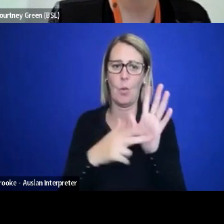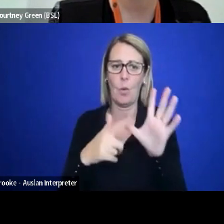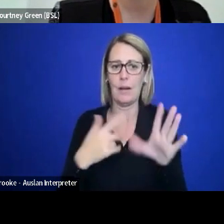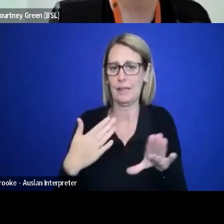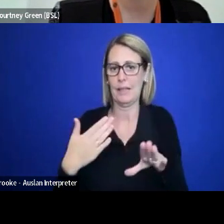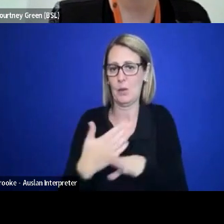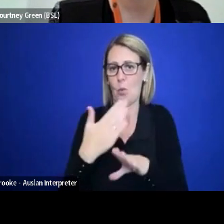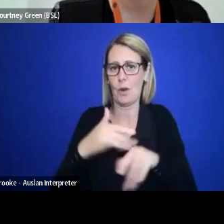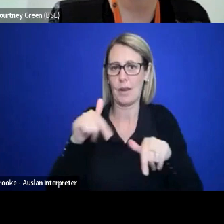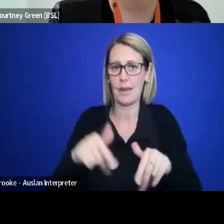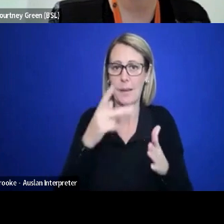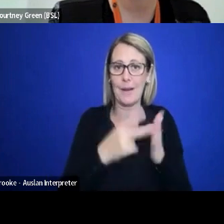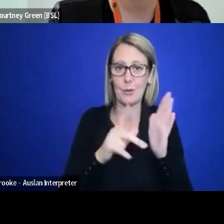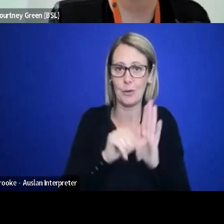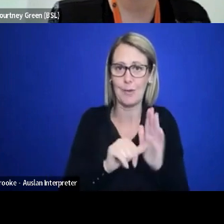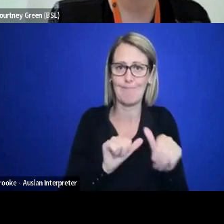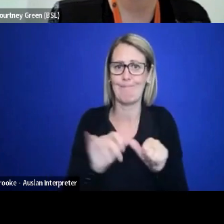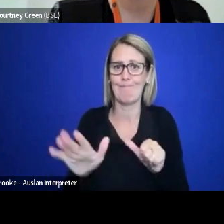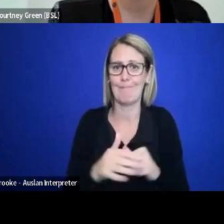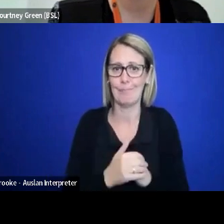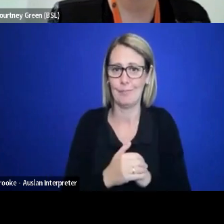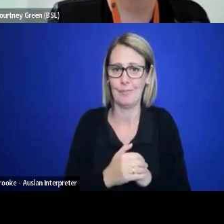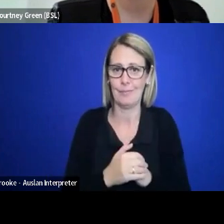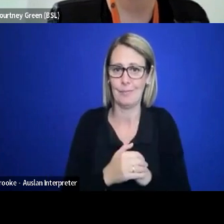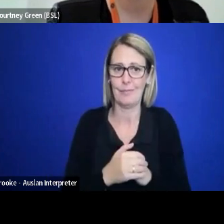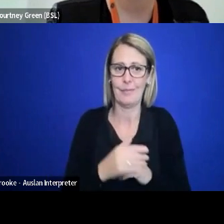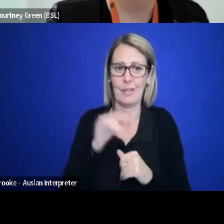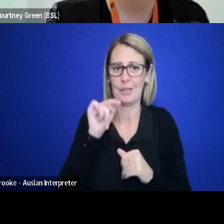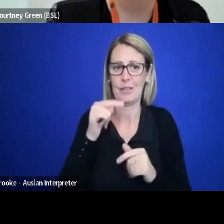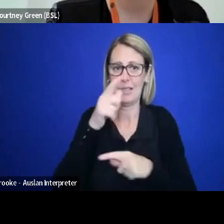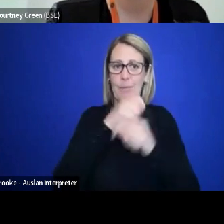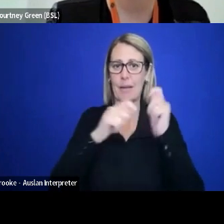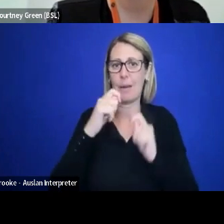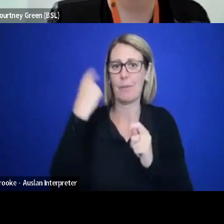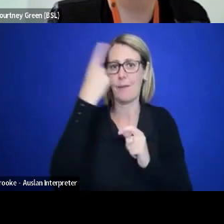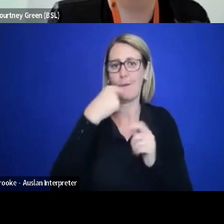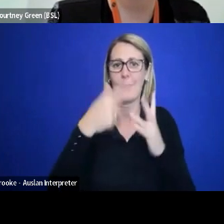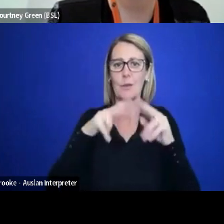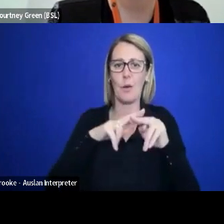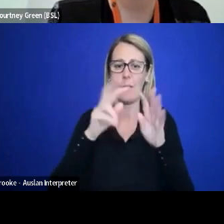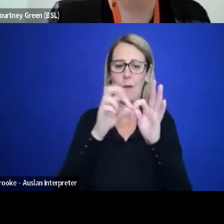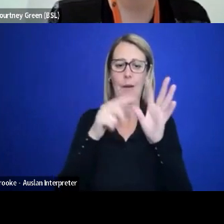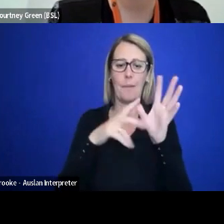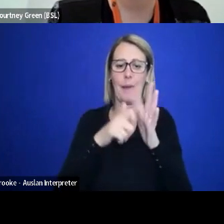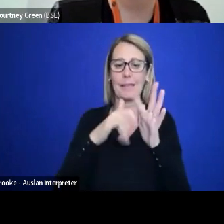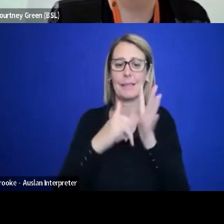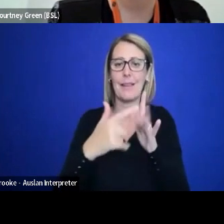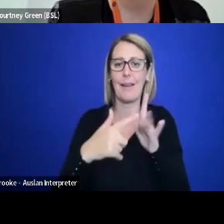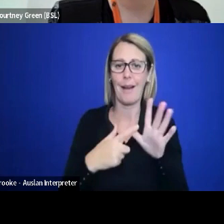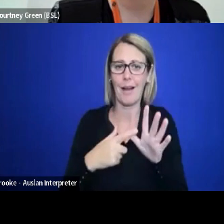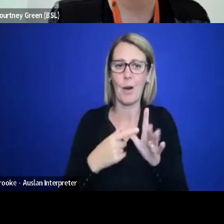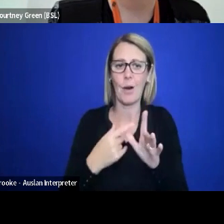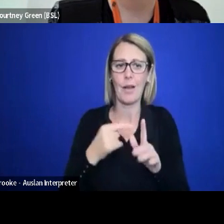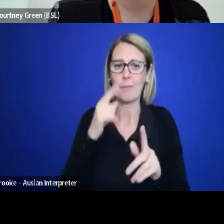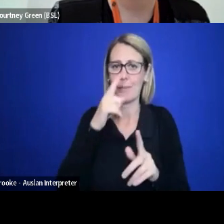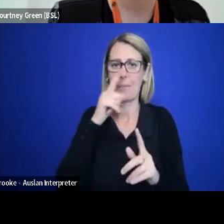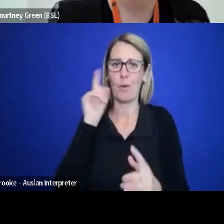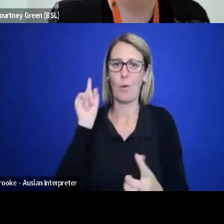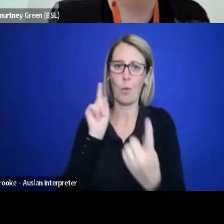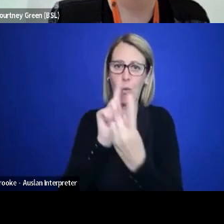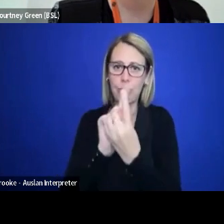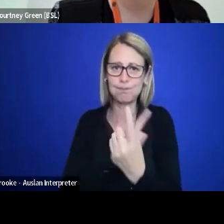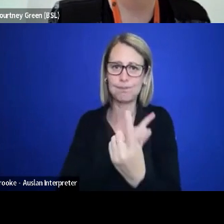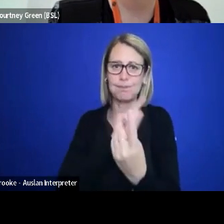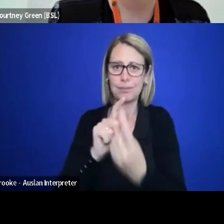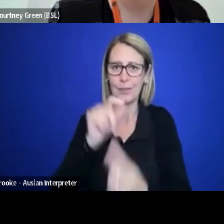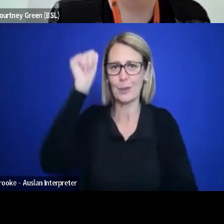here part-time. She's become the face of Banksia. So when you walk in the door, we have thousands of people that walk in the door, and